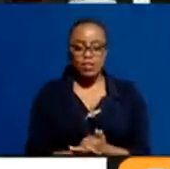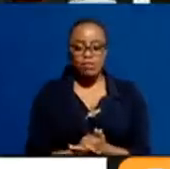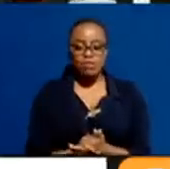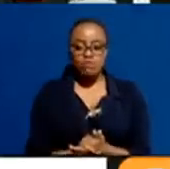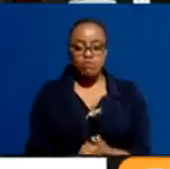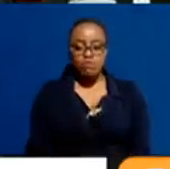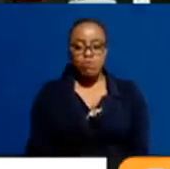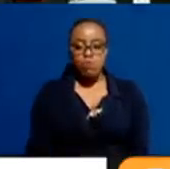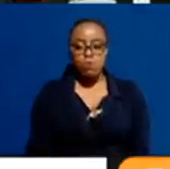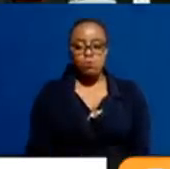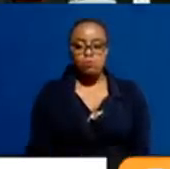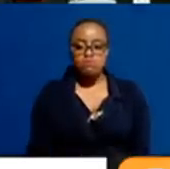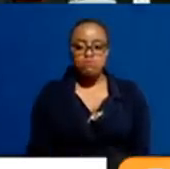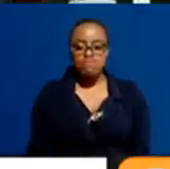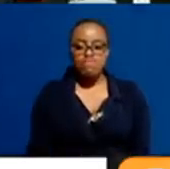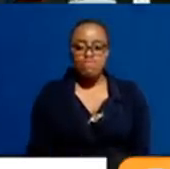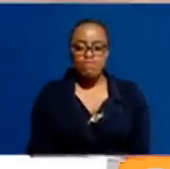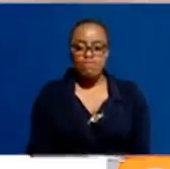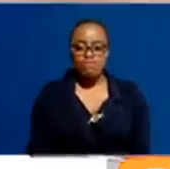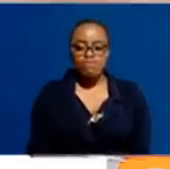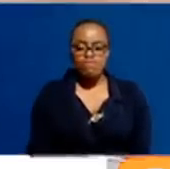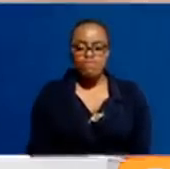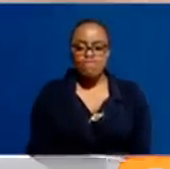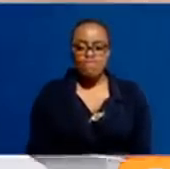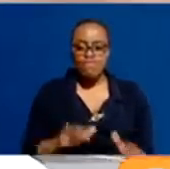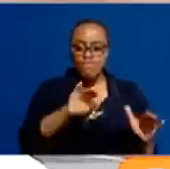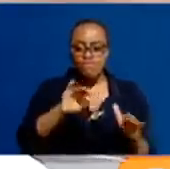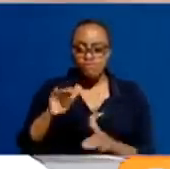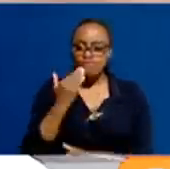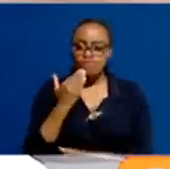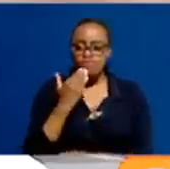Francis Gashuri, Citizen TV. All right, Shuri, thanks so much for that.